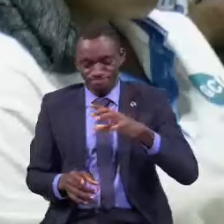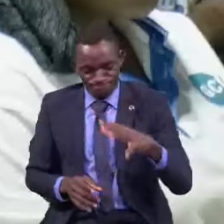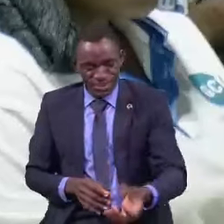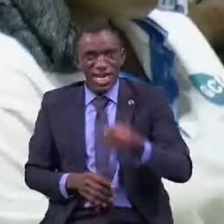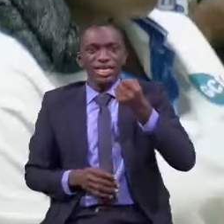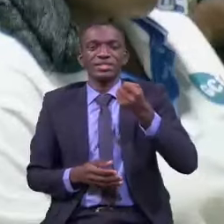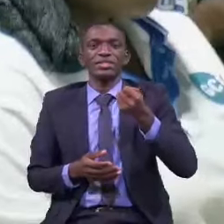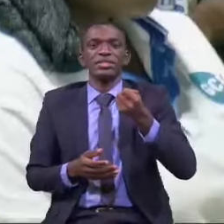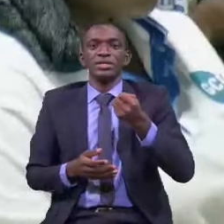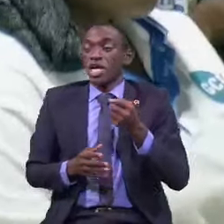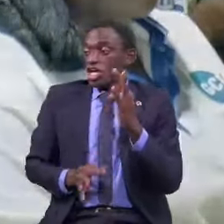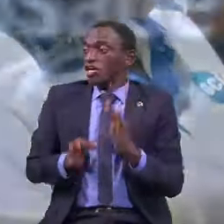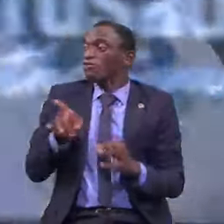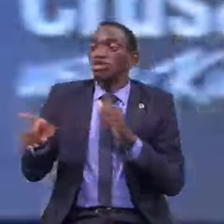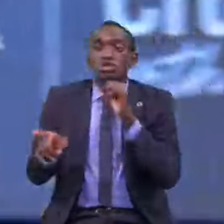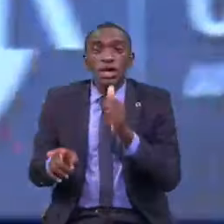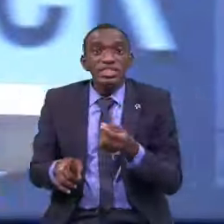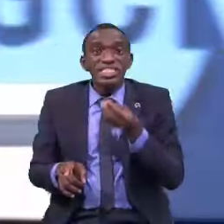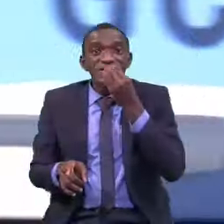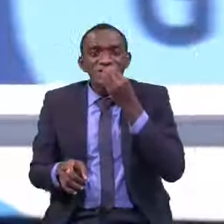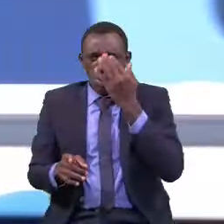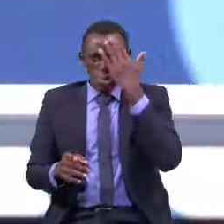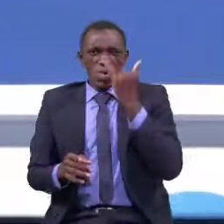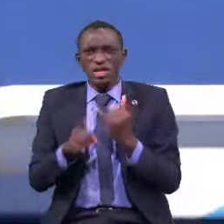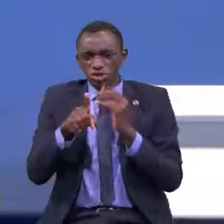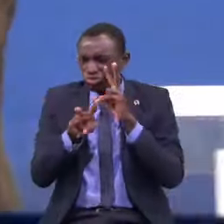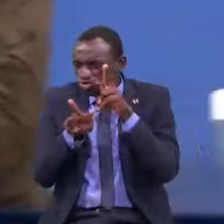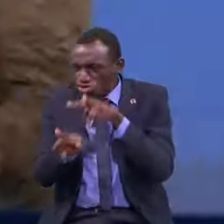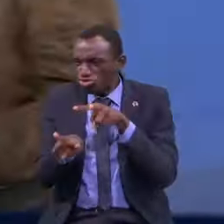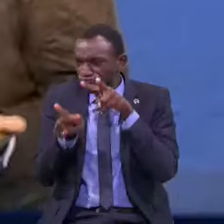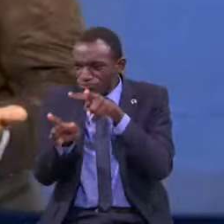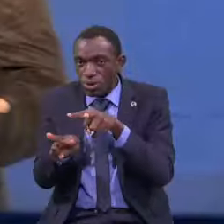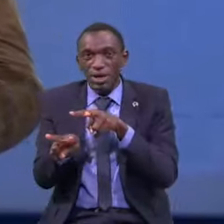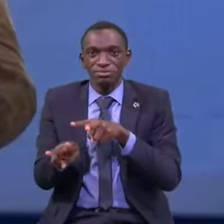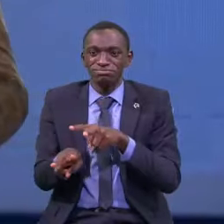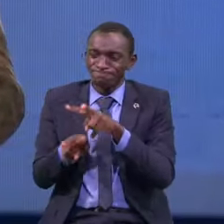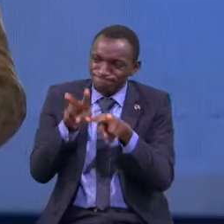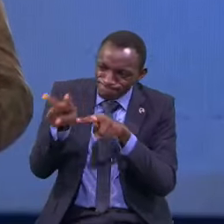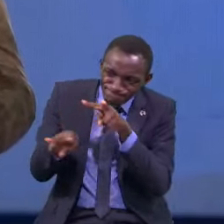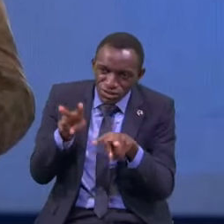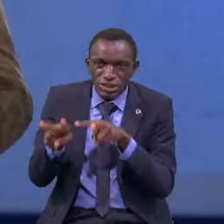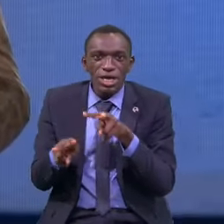If you are not going to eat, why are you looking at it? Why are you examining it?